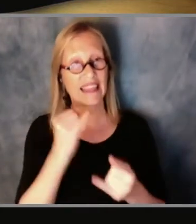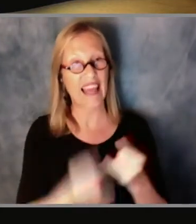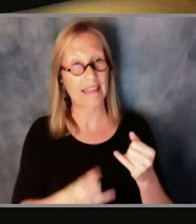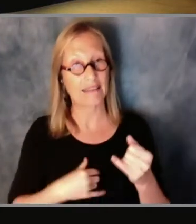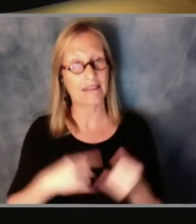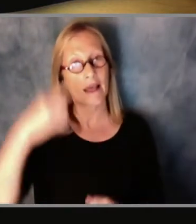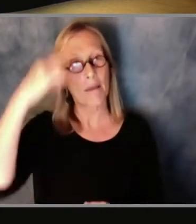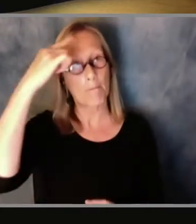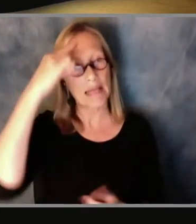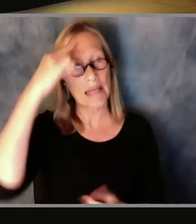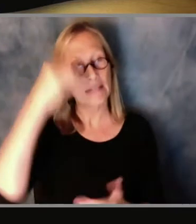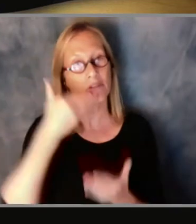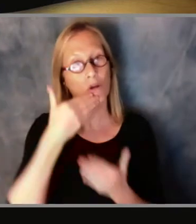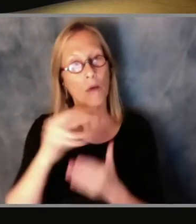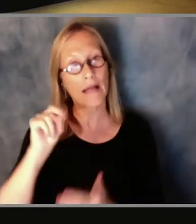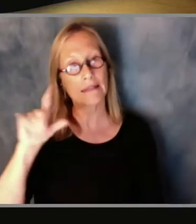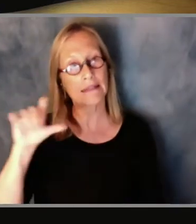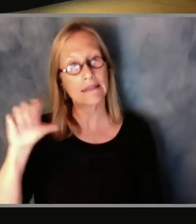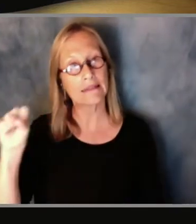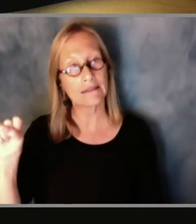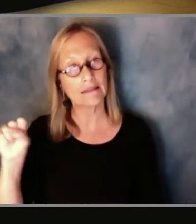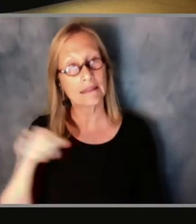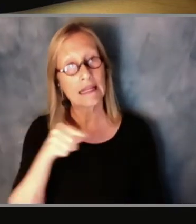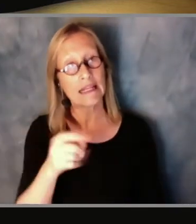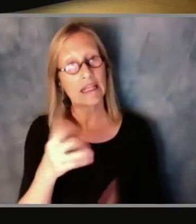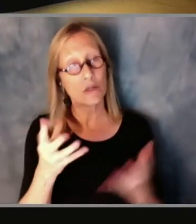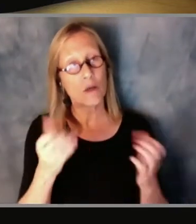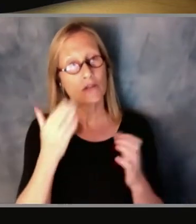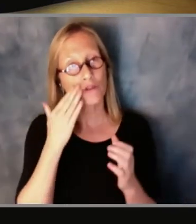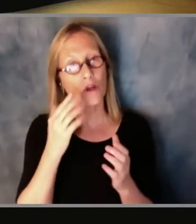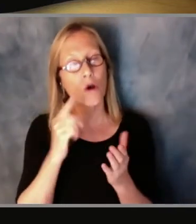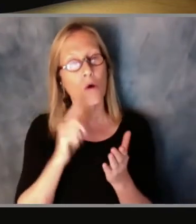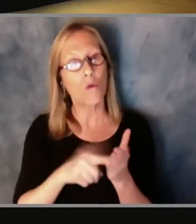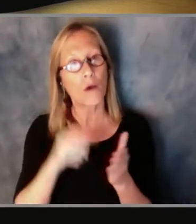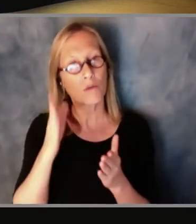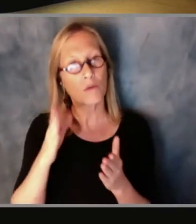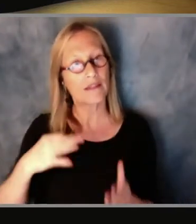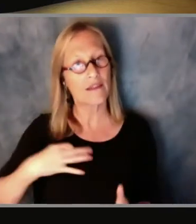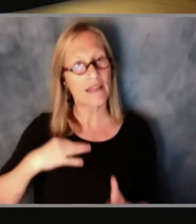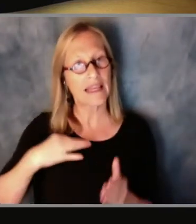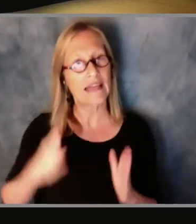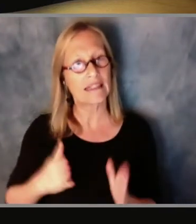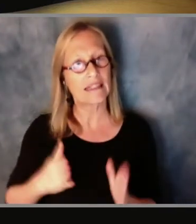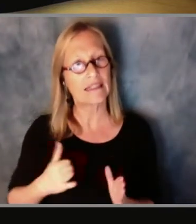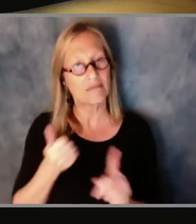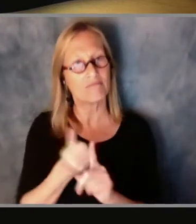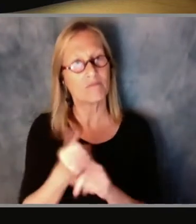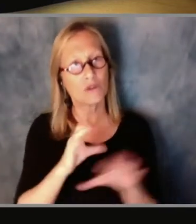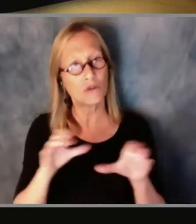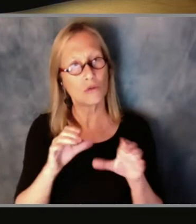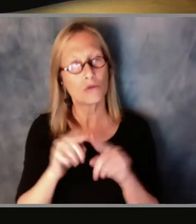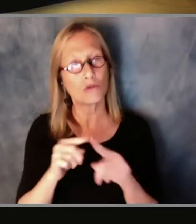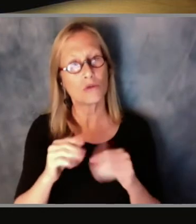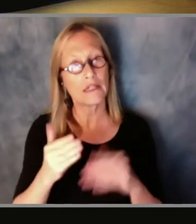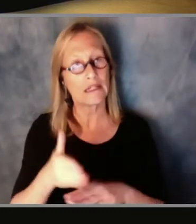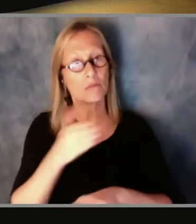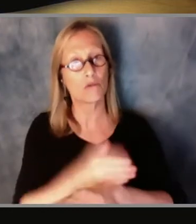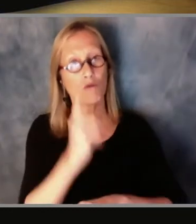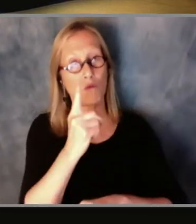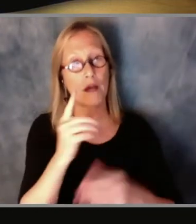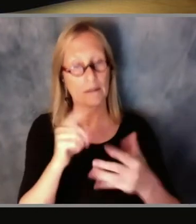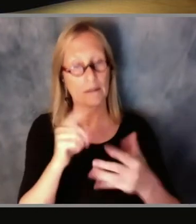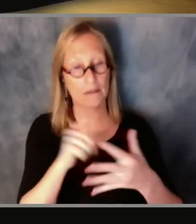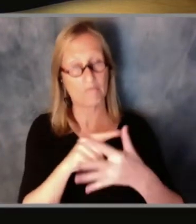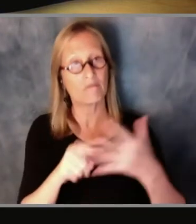what would the candidates do to improve one or more of these areas